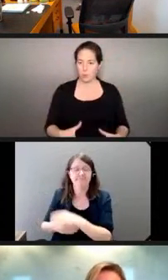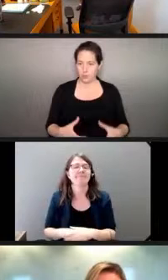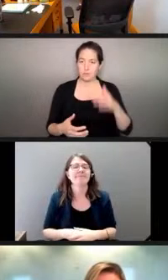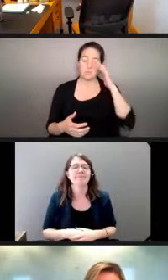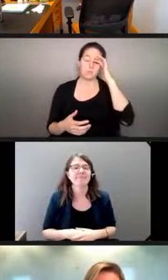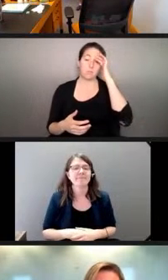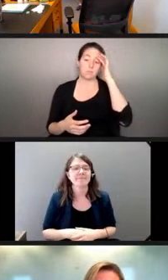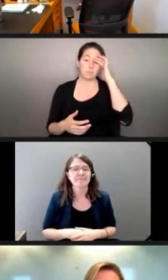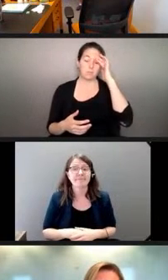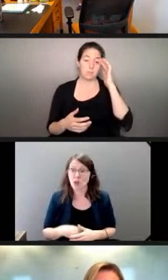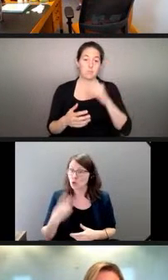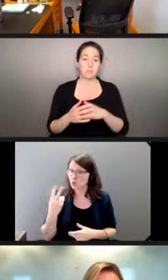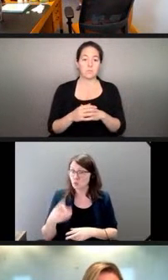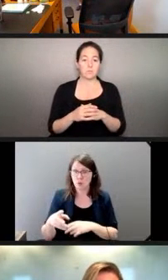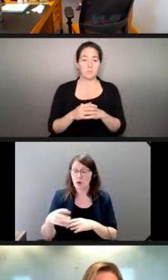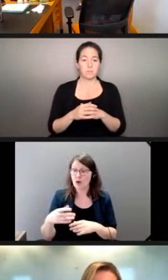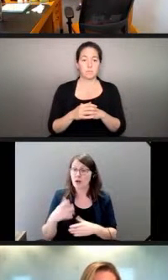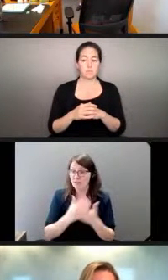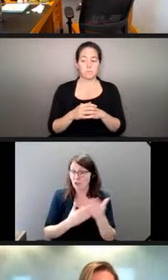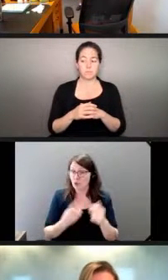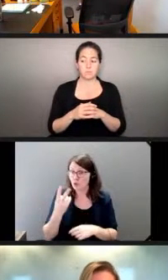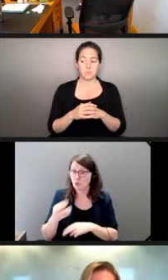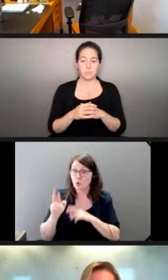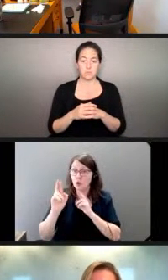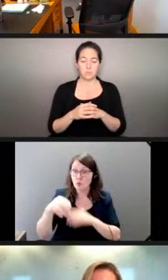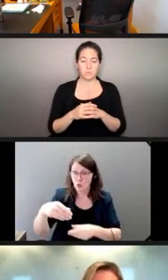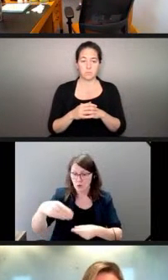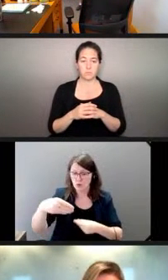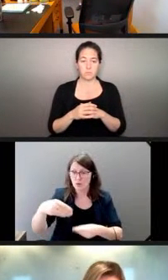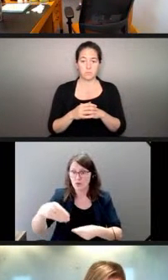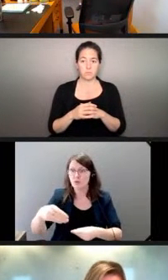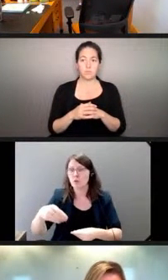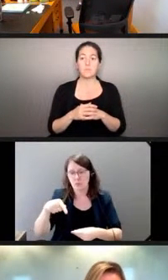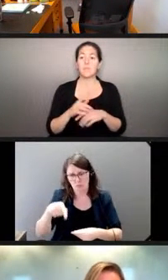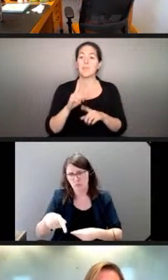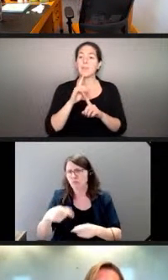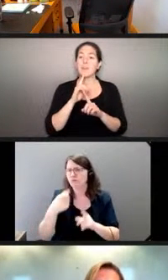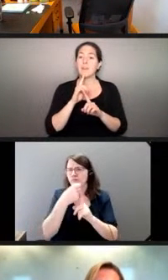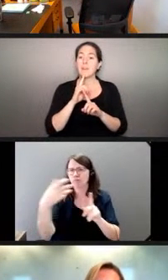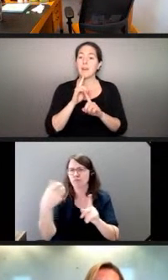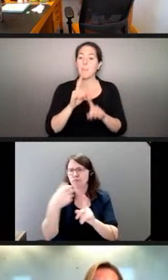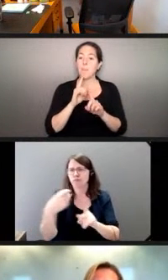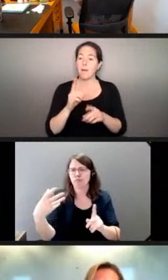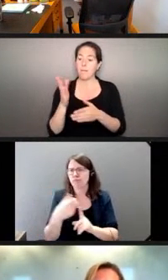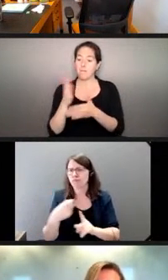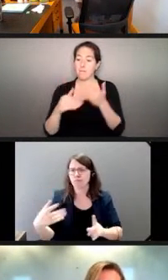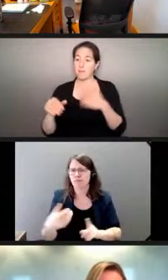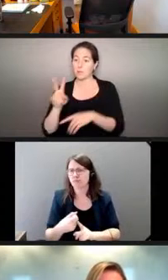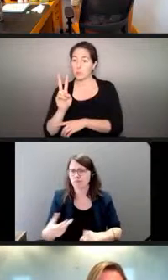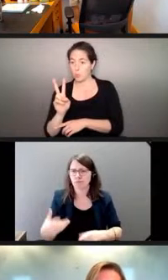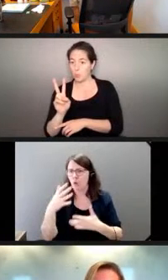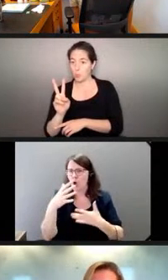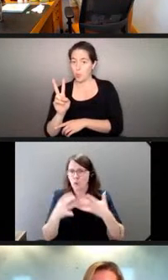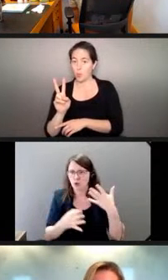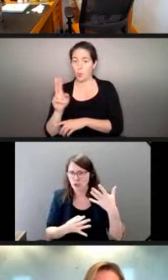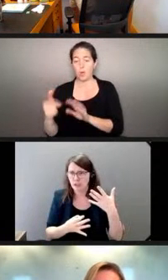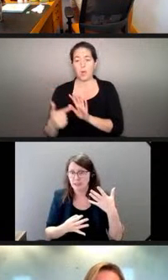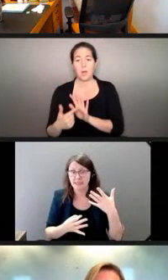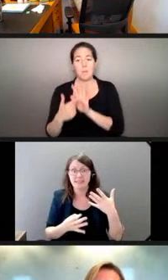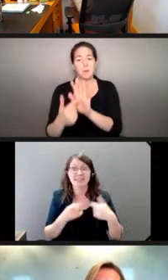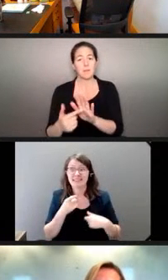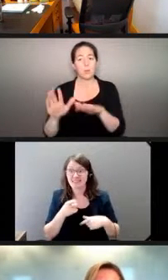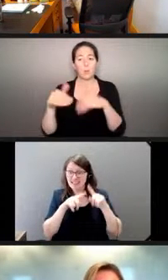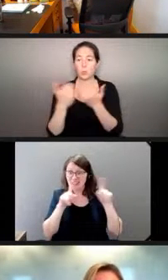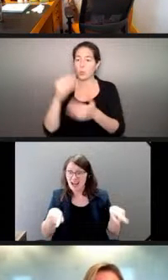the phase 2 report will go into depth, including all the details on all the different options. But we have, over the next 3 slides, just